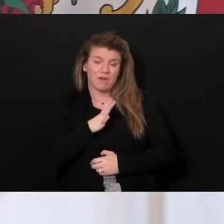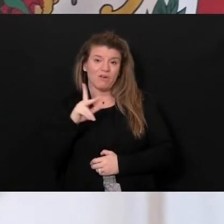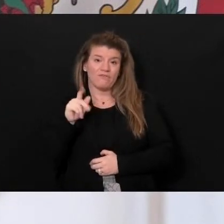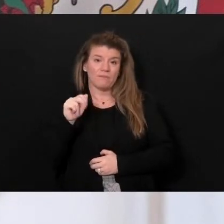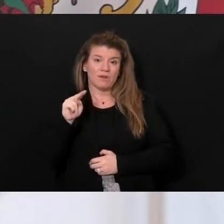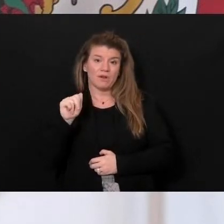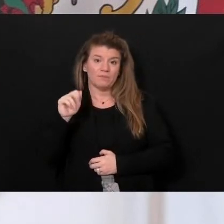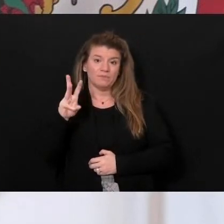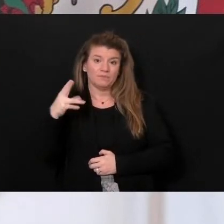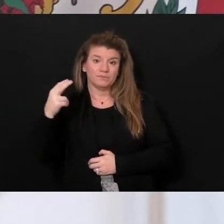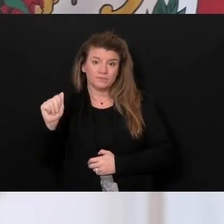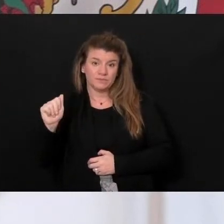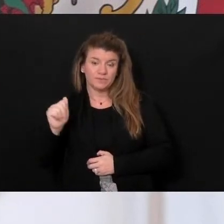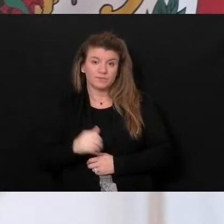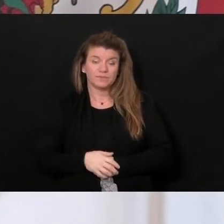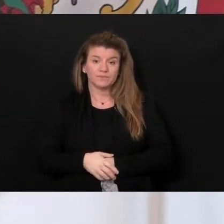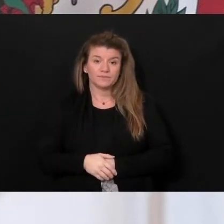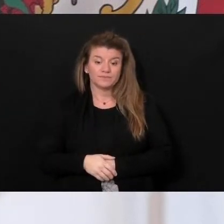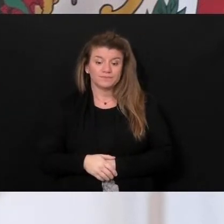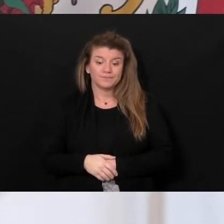Kanawha County.